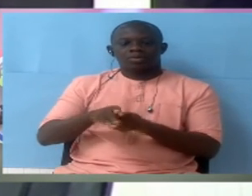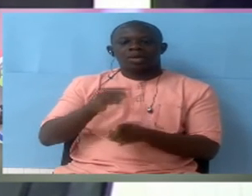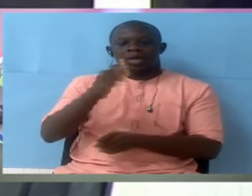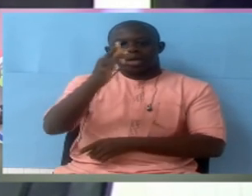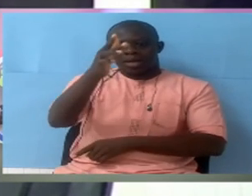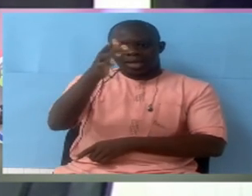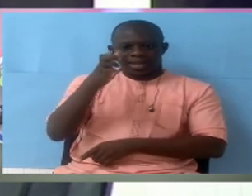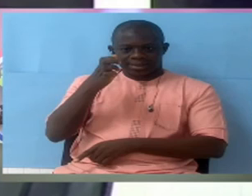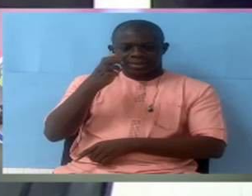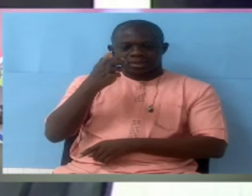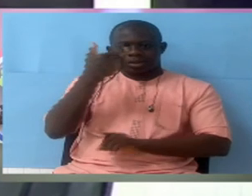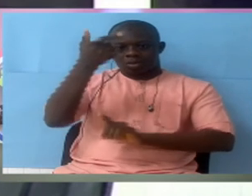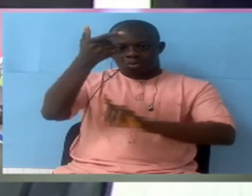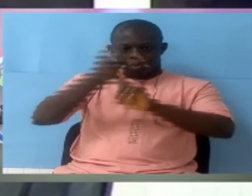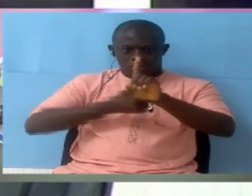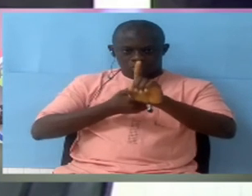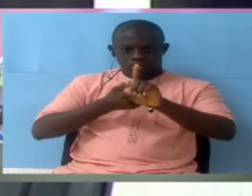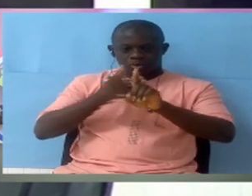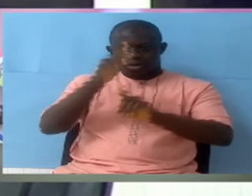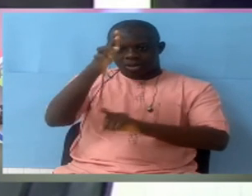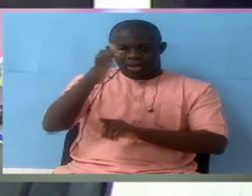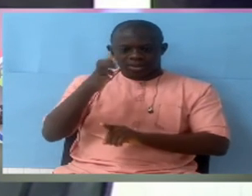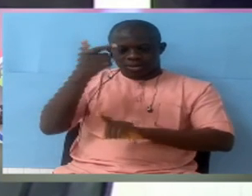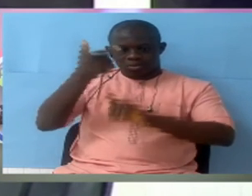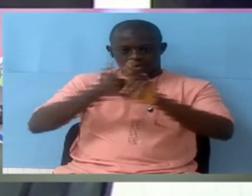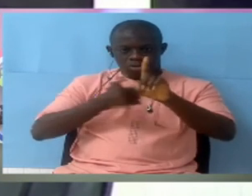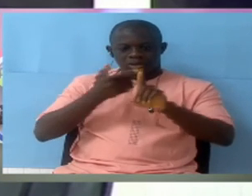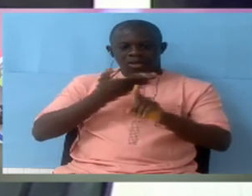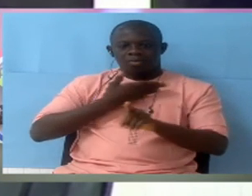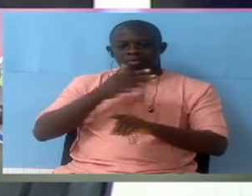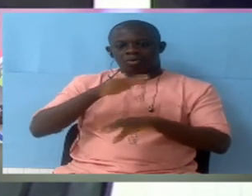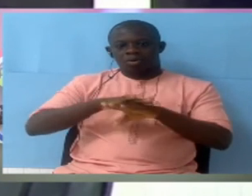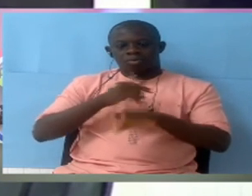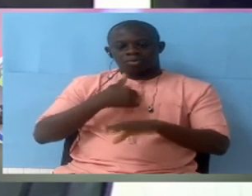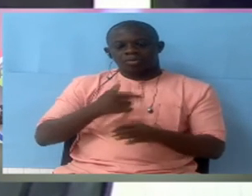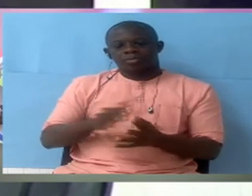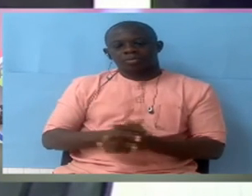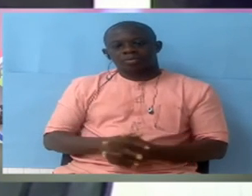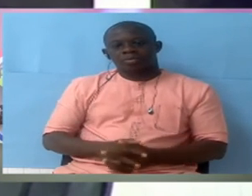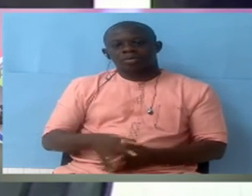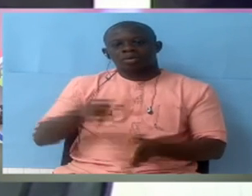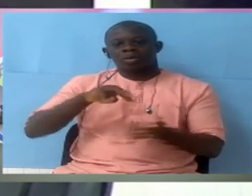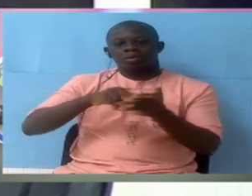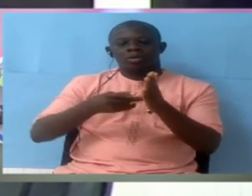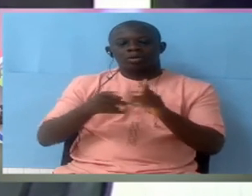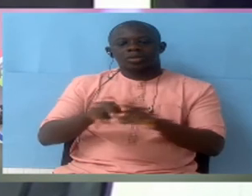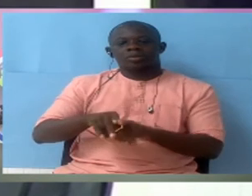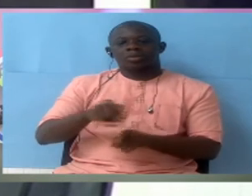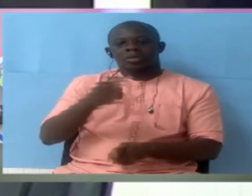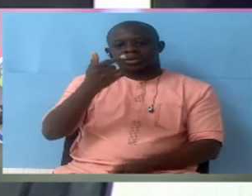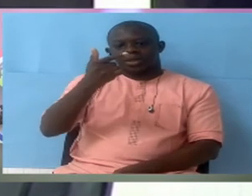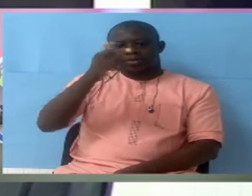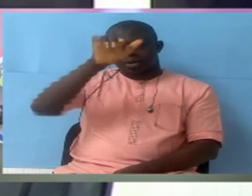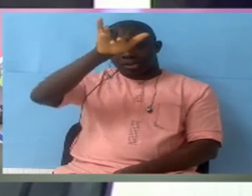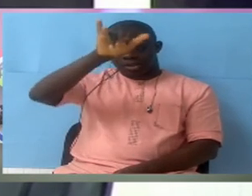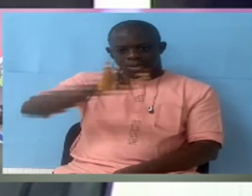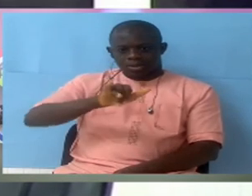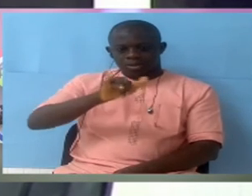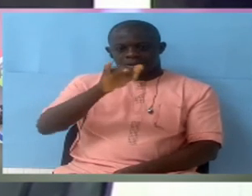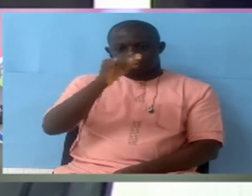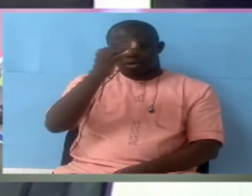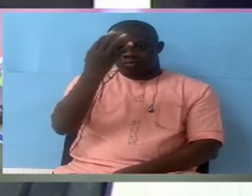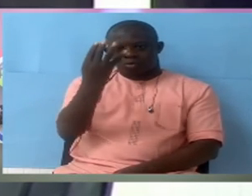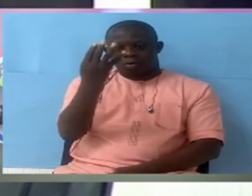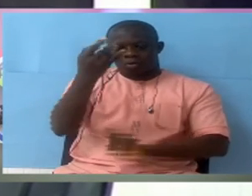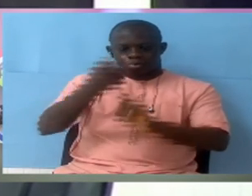90 months. Lolo nak jurom nyen fuki wera la warona tida. That is 7 years, 4 months. Lolo moy